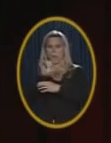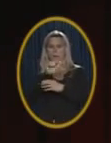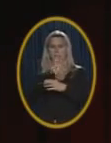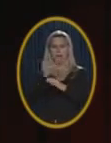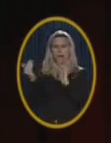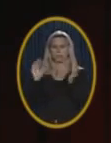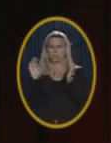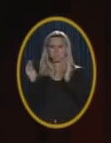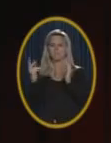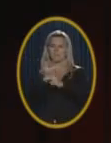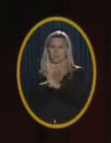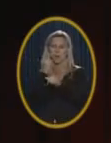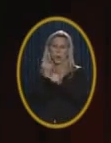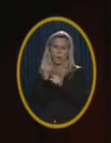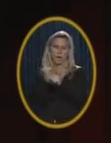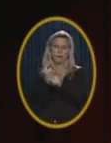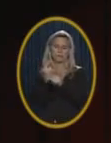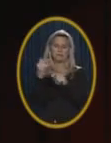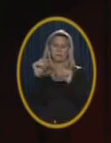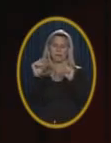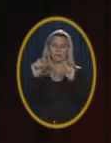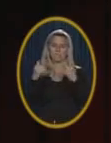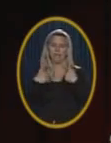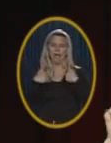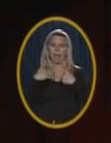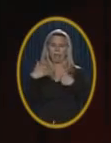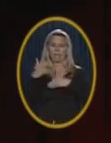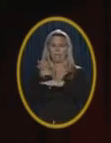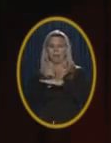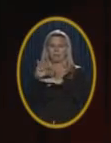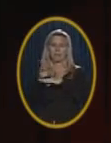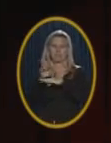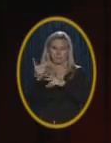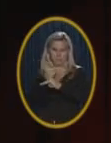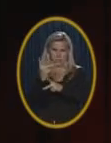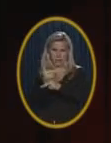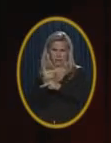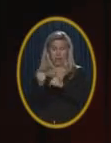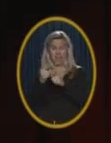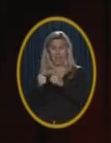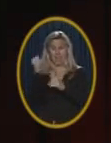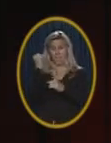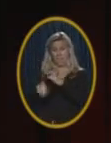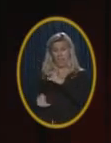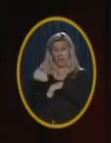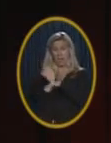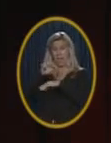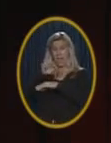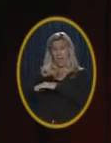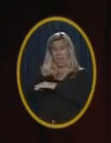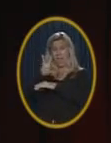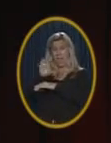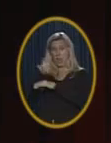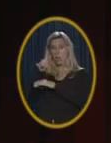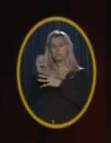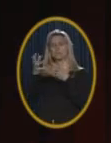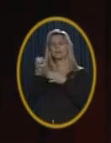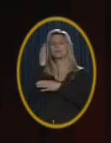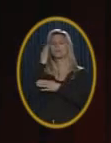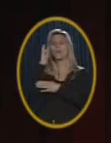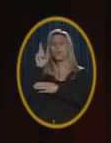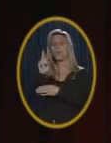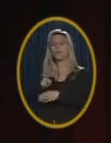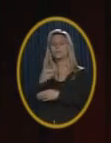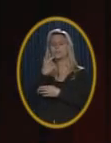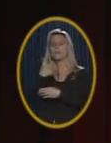and we figured that lately, so we had that oscillation. And then when I come down on final at Edwards, I wanted to find out what the lift-to-drag ratio was out of ground effect,